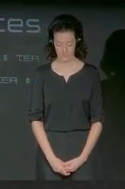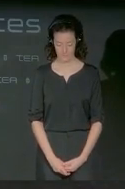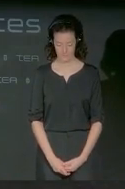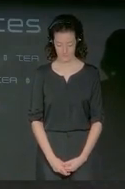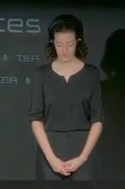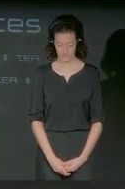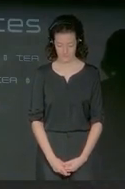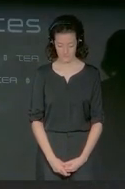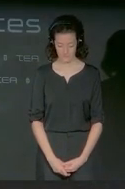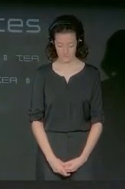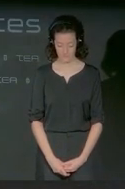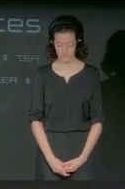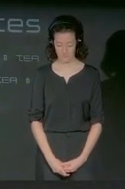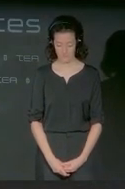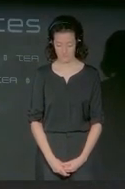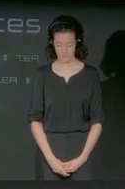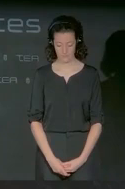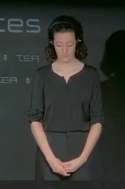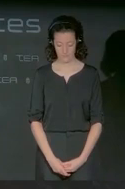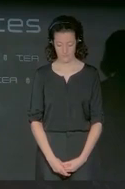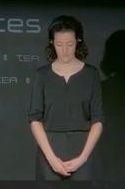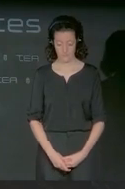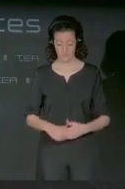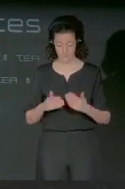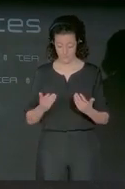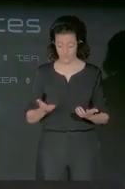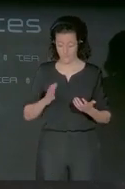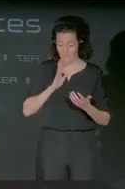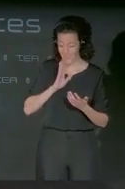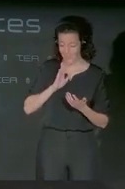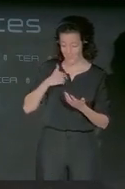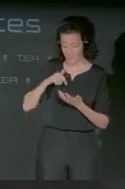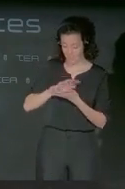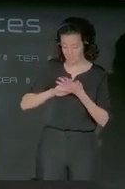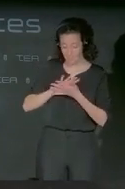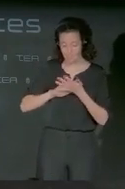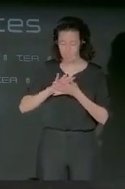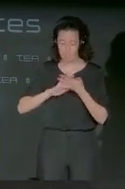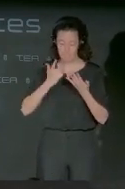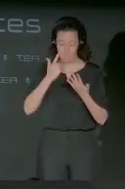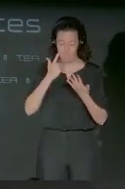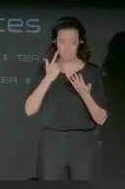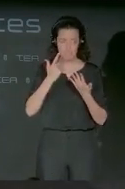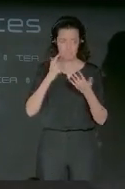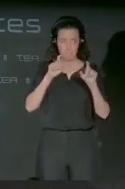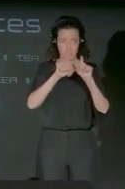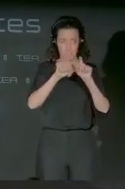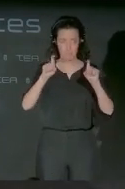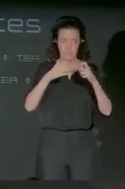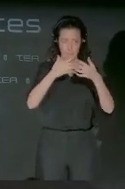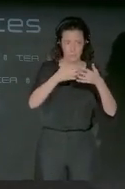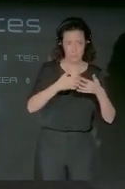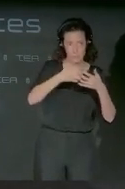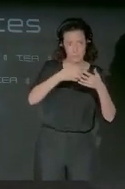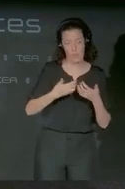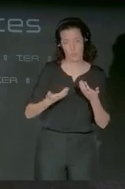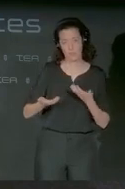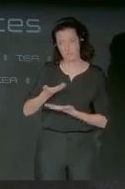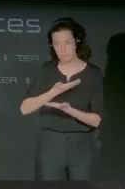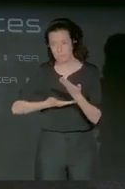the education institutions was the makeup of the industry. It's mostly SMEs or micro companies. And I wonder